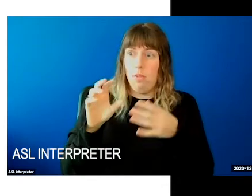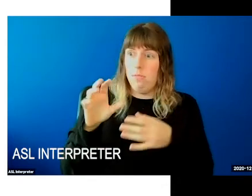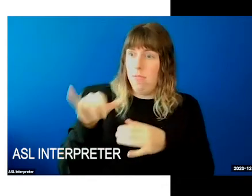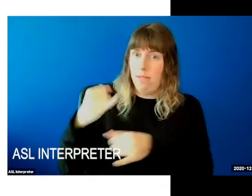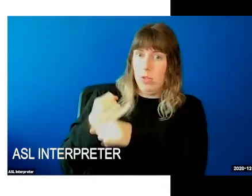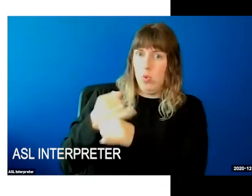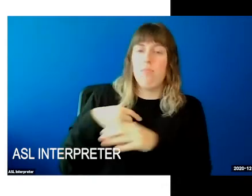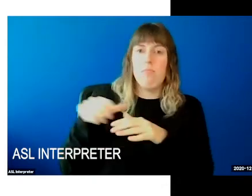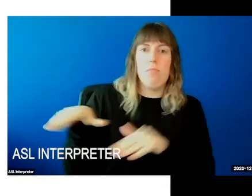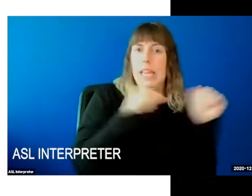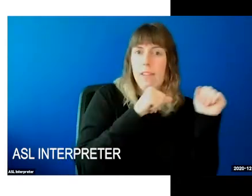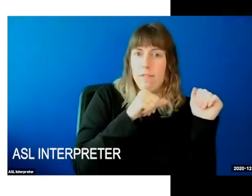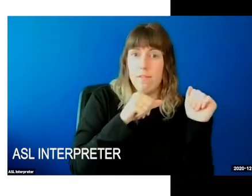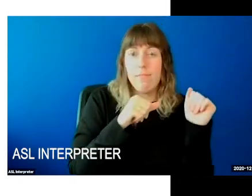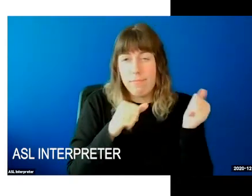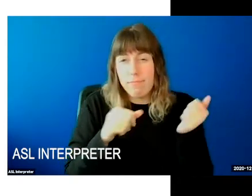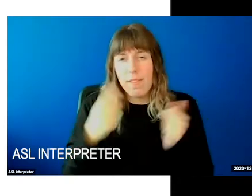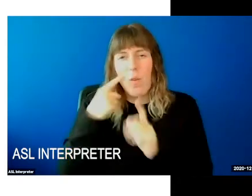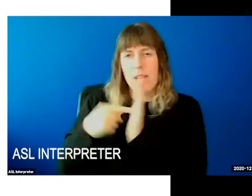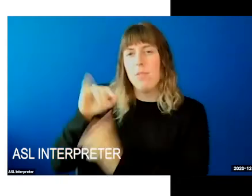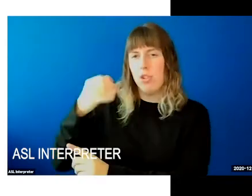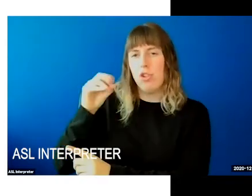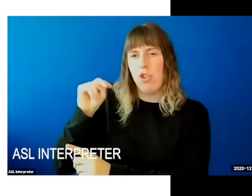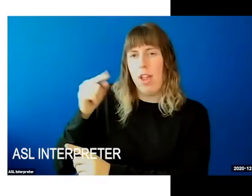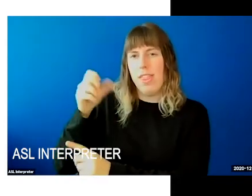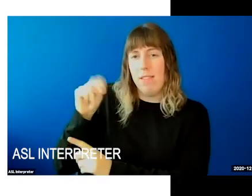institution, I guess would be the example Jonathan gave. So